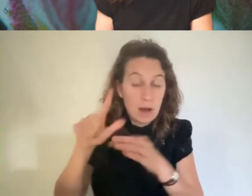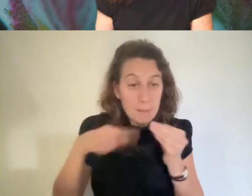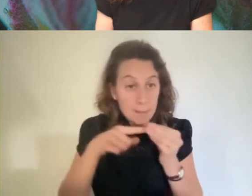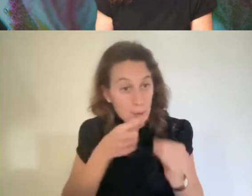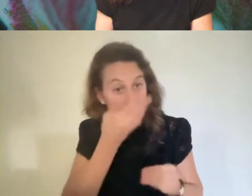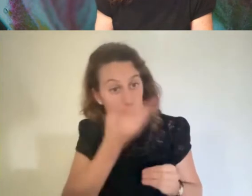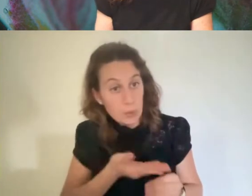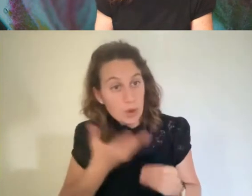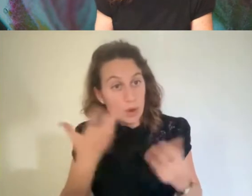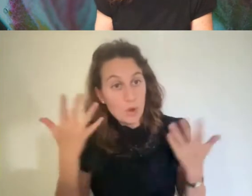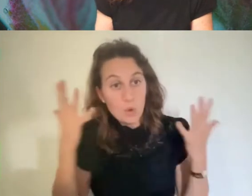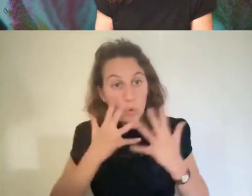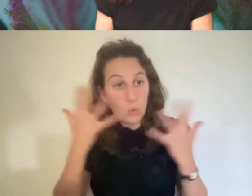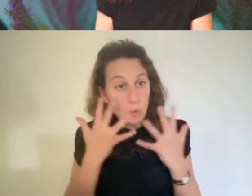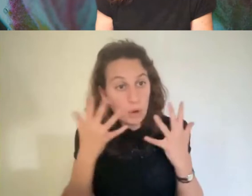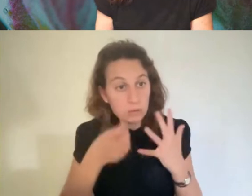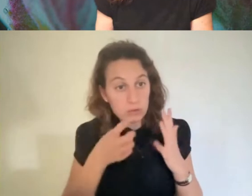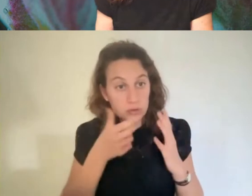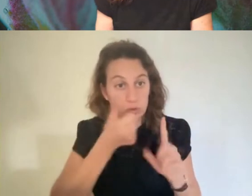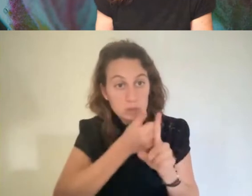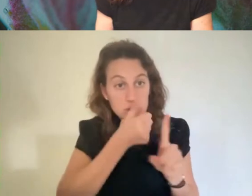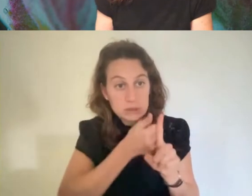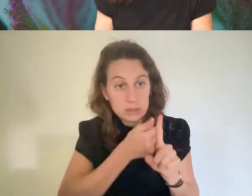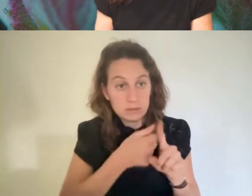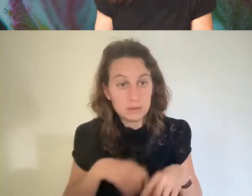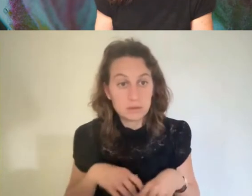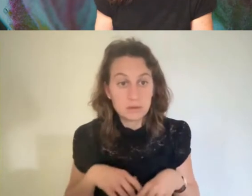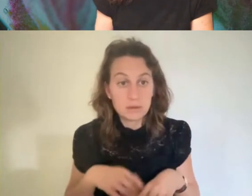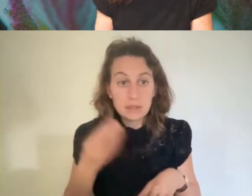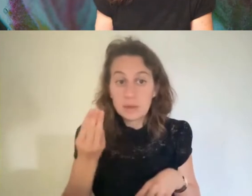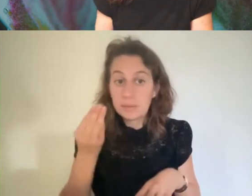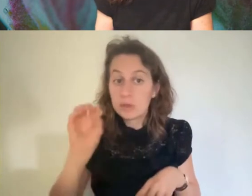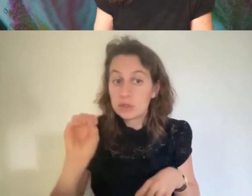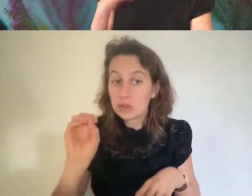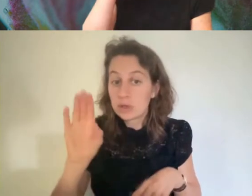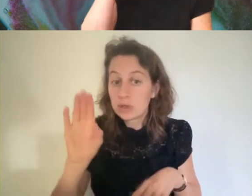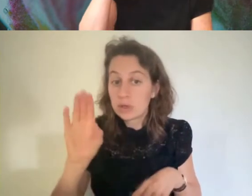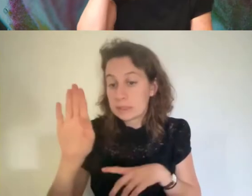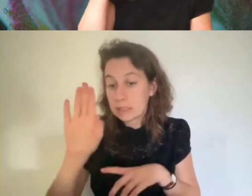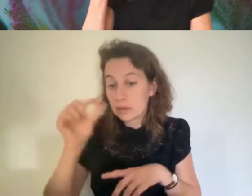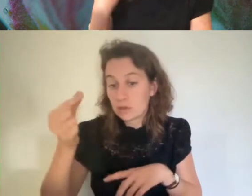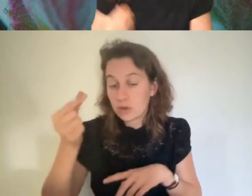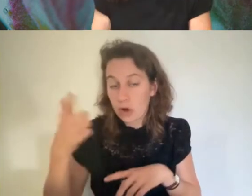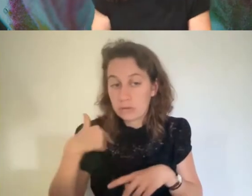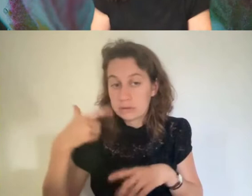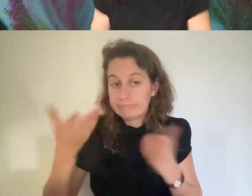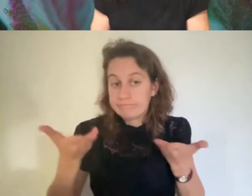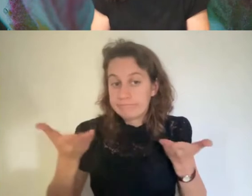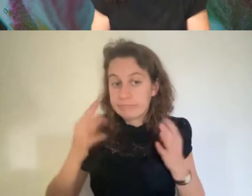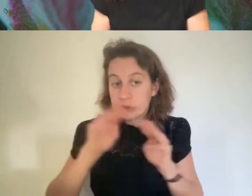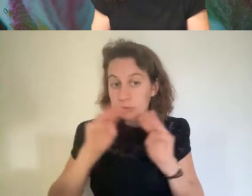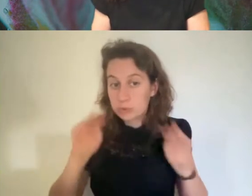a curator you are, and about the Missouri Botanical Garden and the museum. So I got